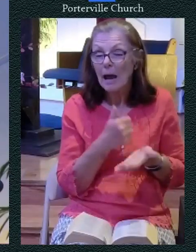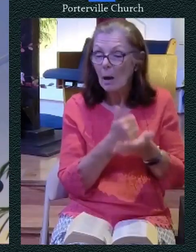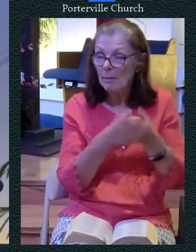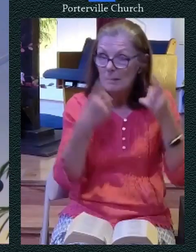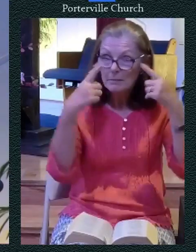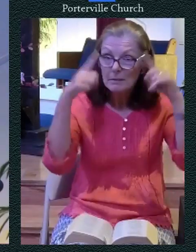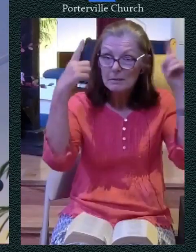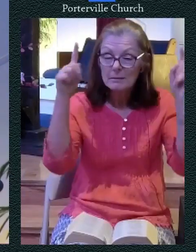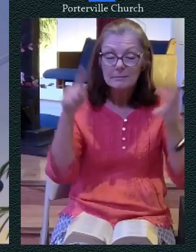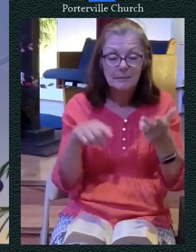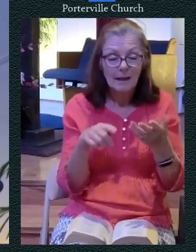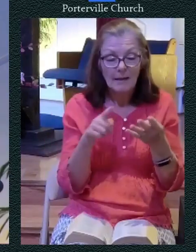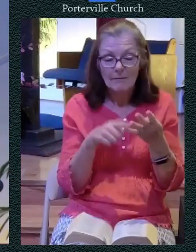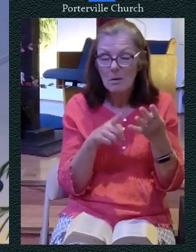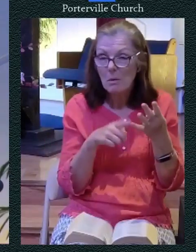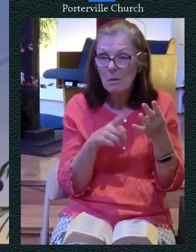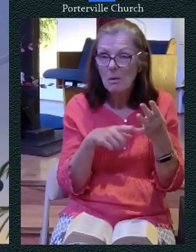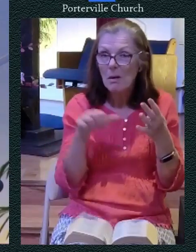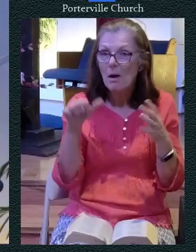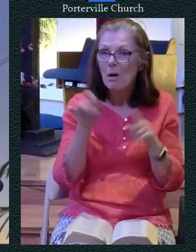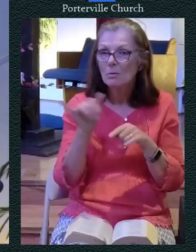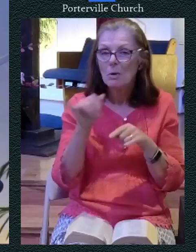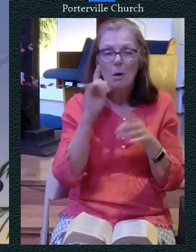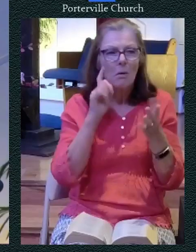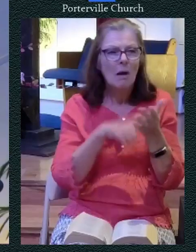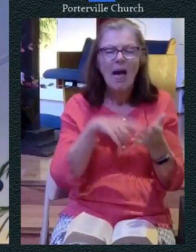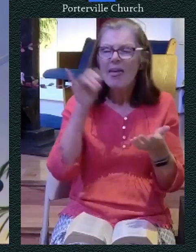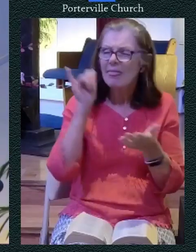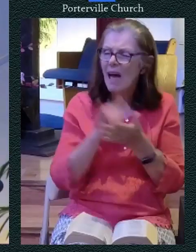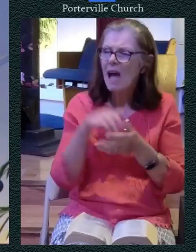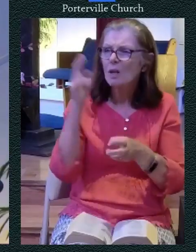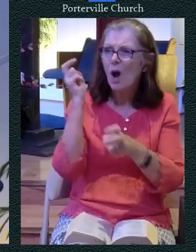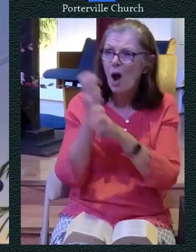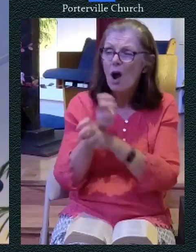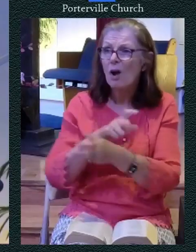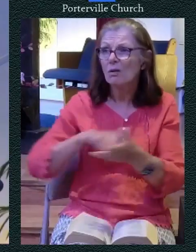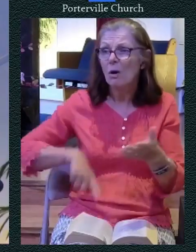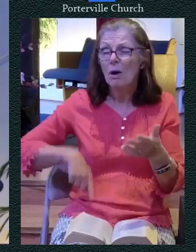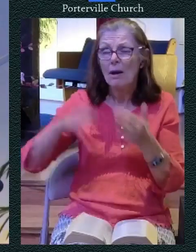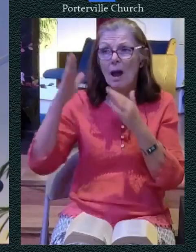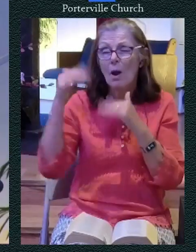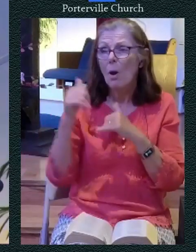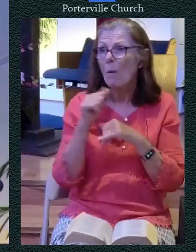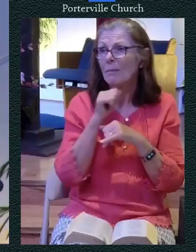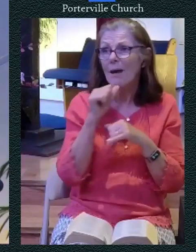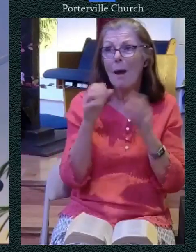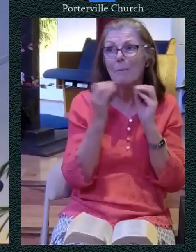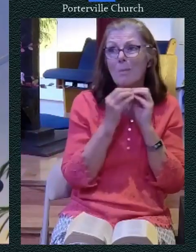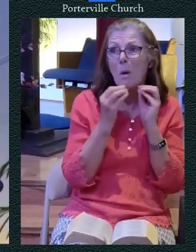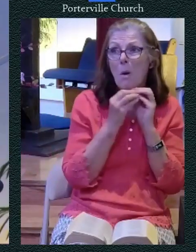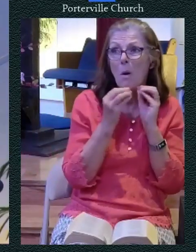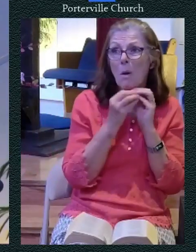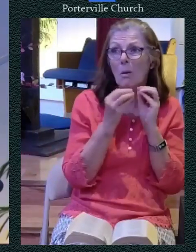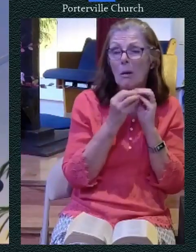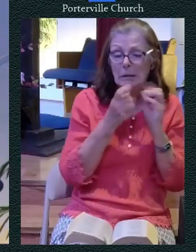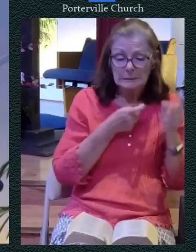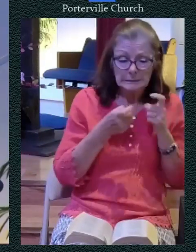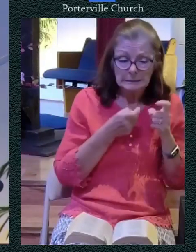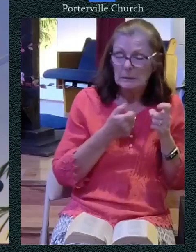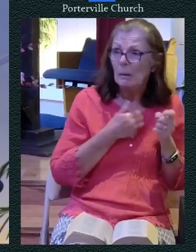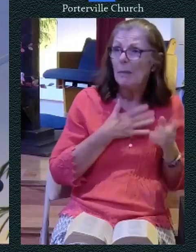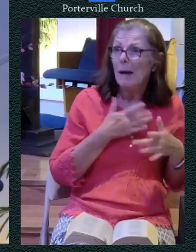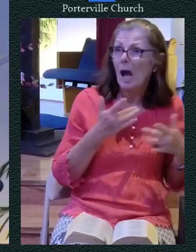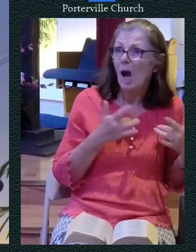the recognition that that's really hard, Lord. I hope there's not too much more of this that has to be done. I hope